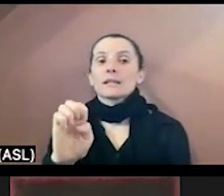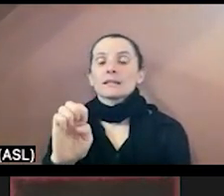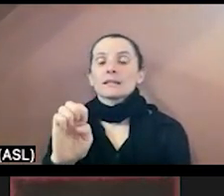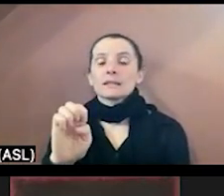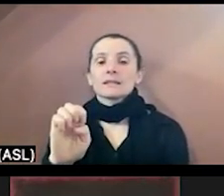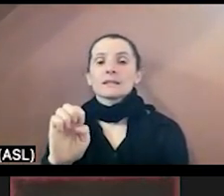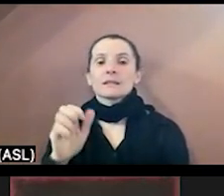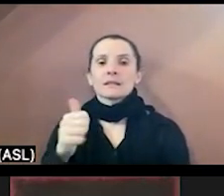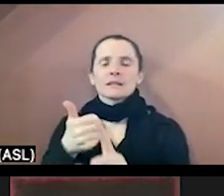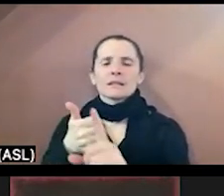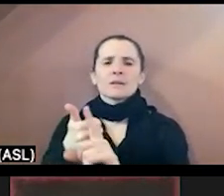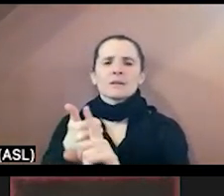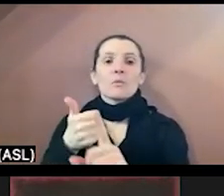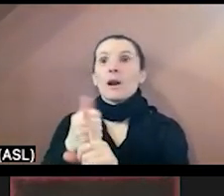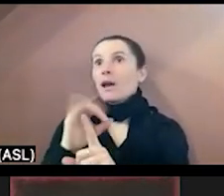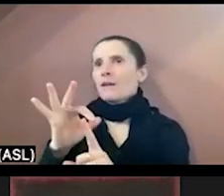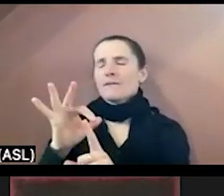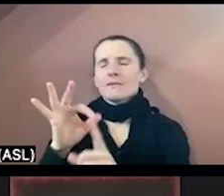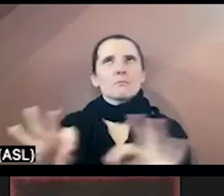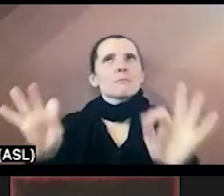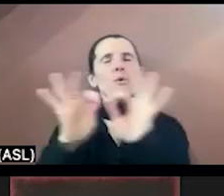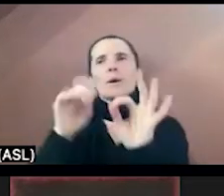for COVID-19.